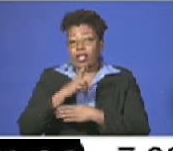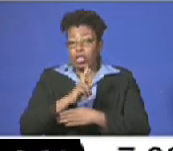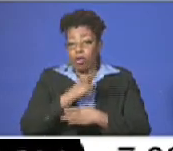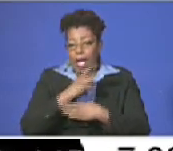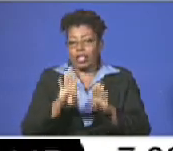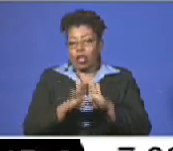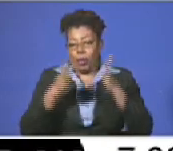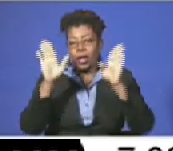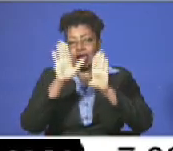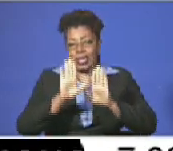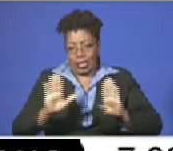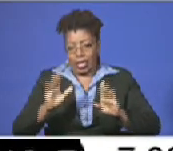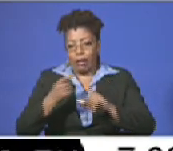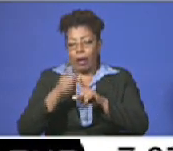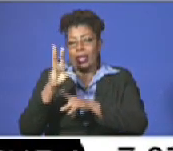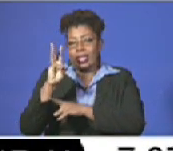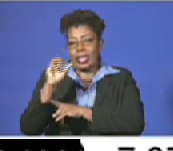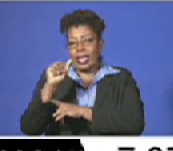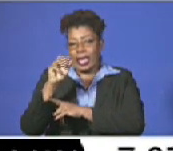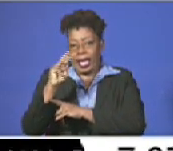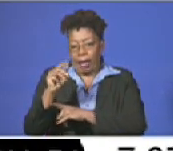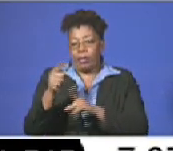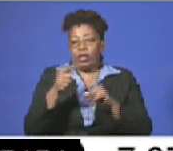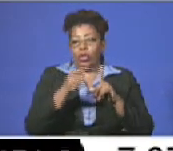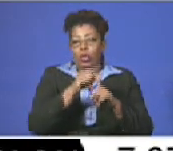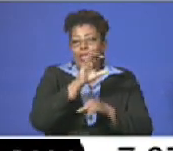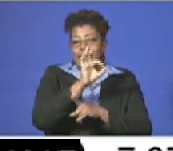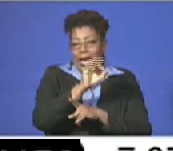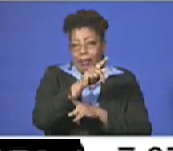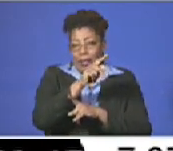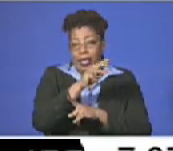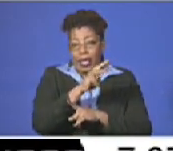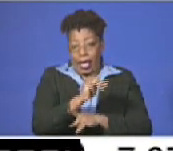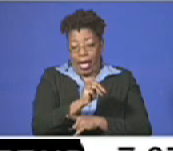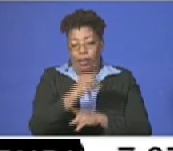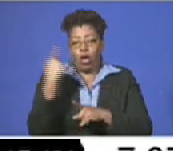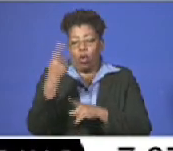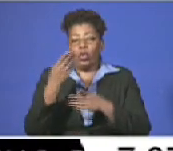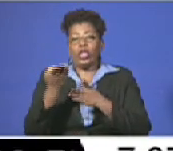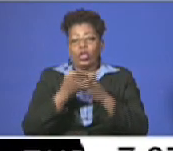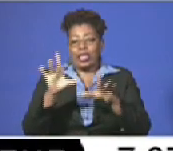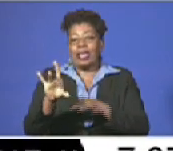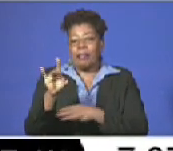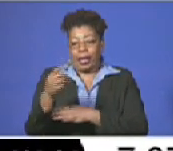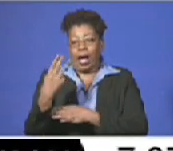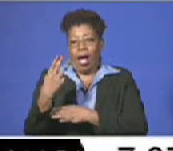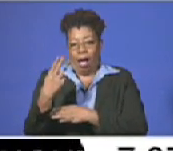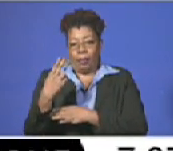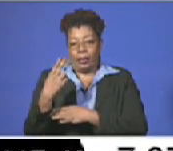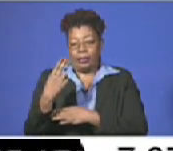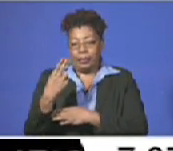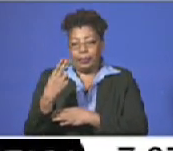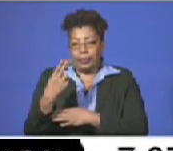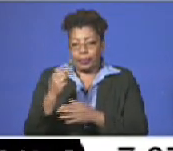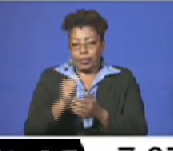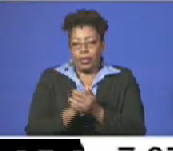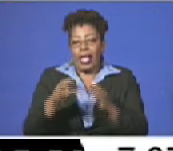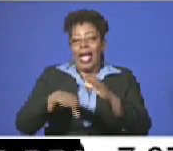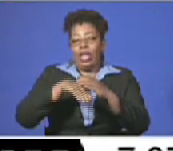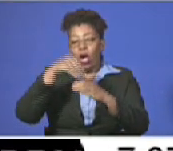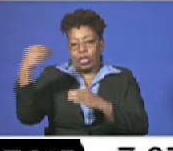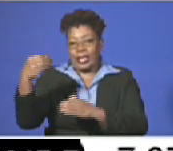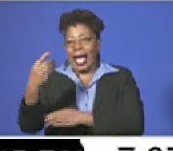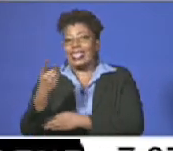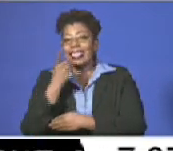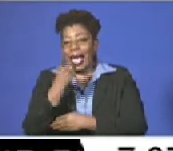open on Sundays between 6 a.m. and 9 p.m. only utilizing drive-through, takeaway, and outdoor dining.